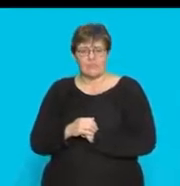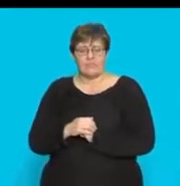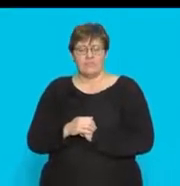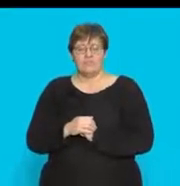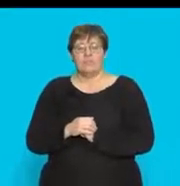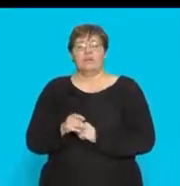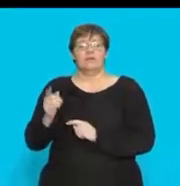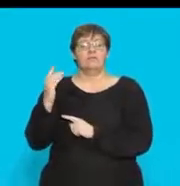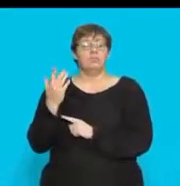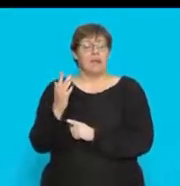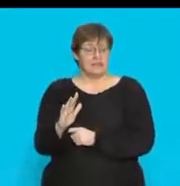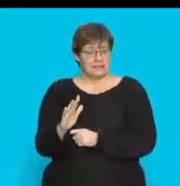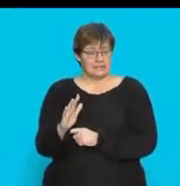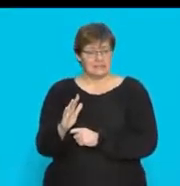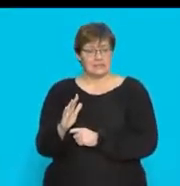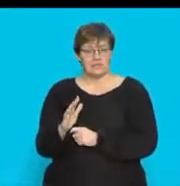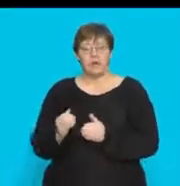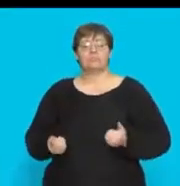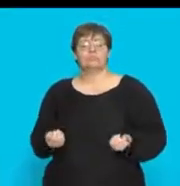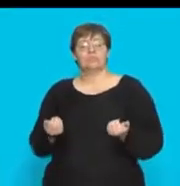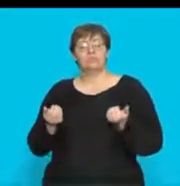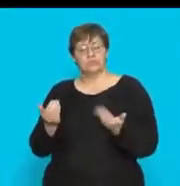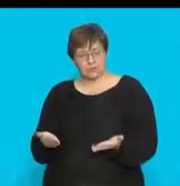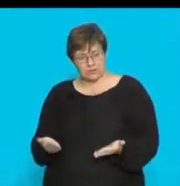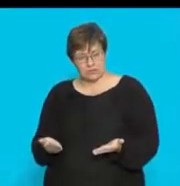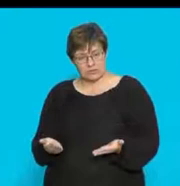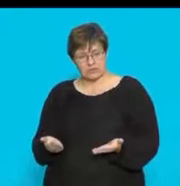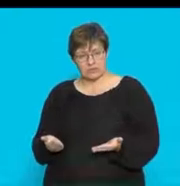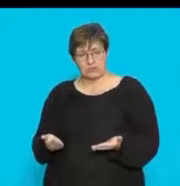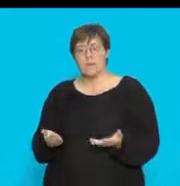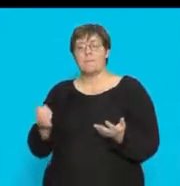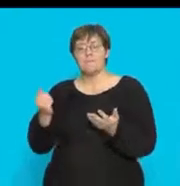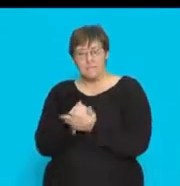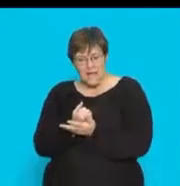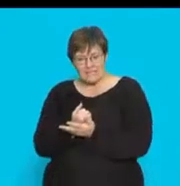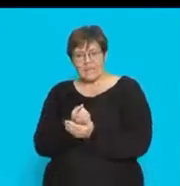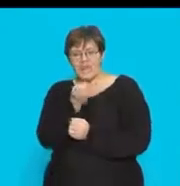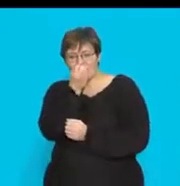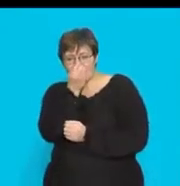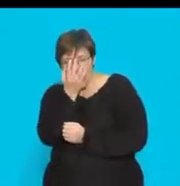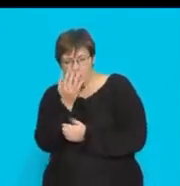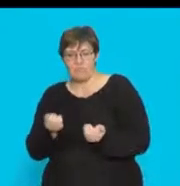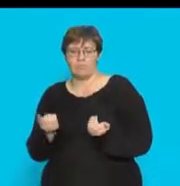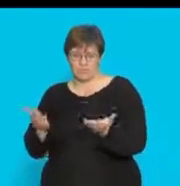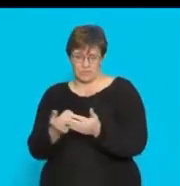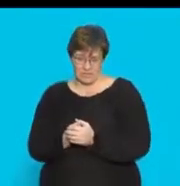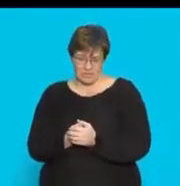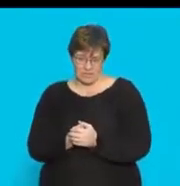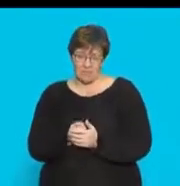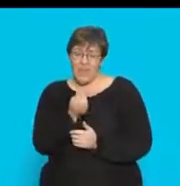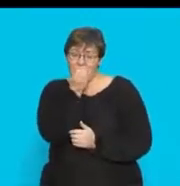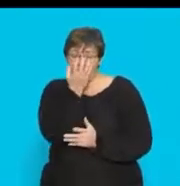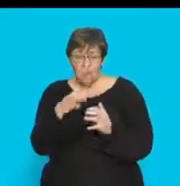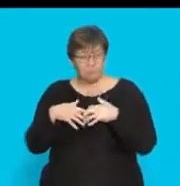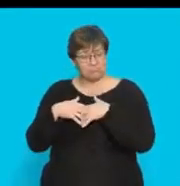plants, when it comes to producing sexually, they have to produce a flower. And with that flower, they're going